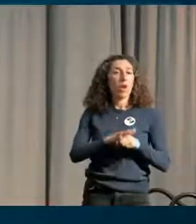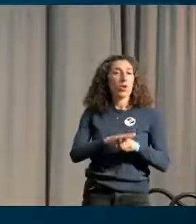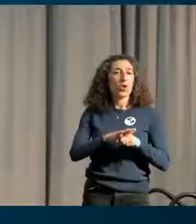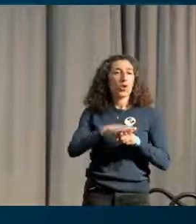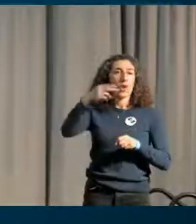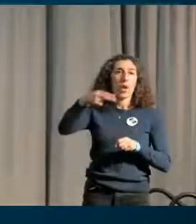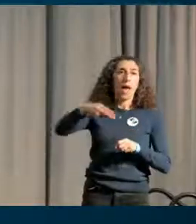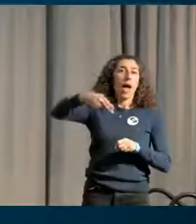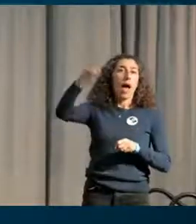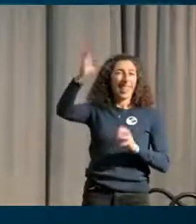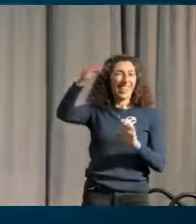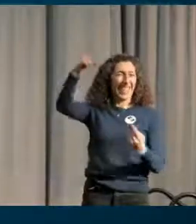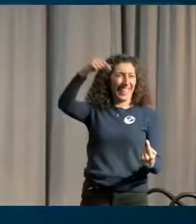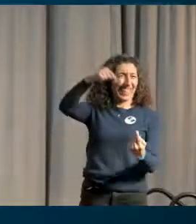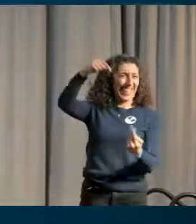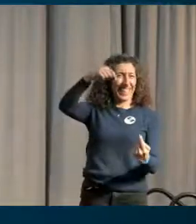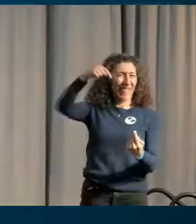move it